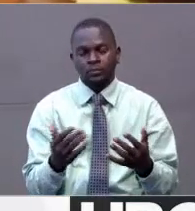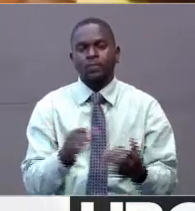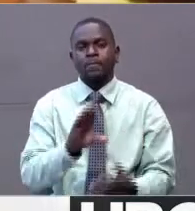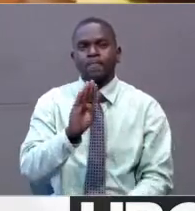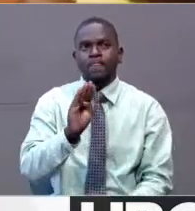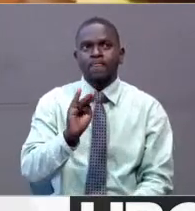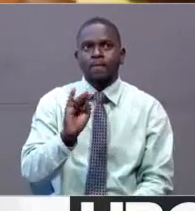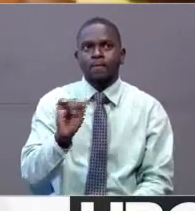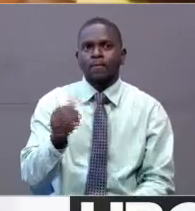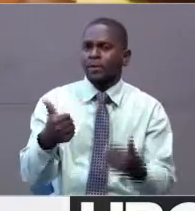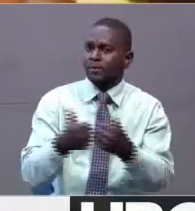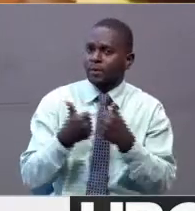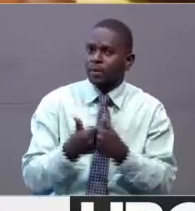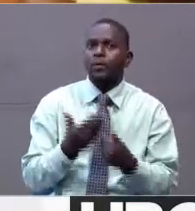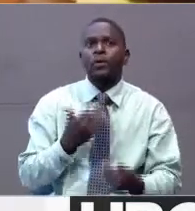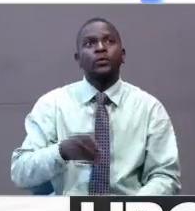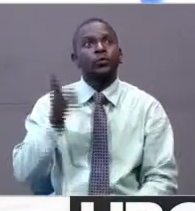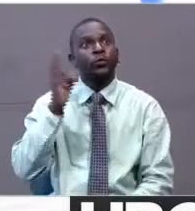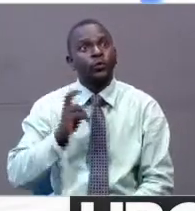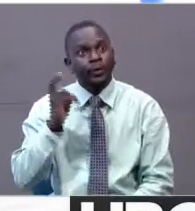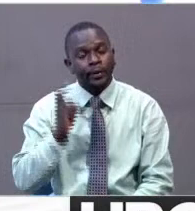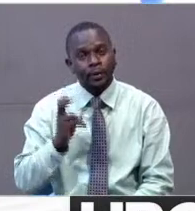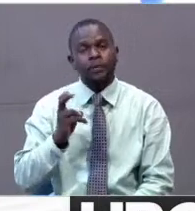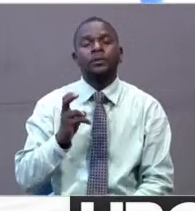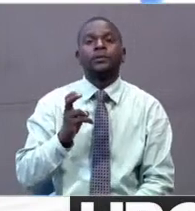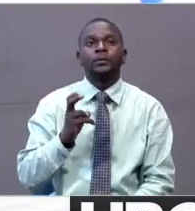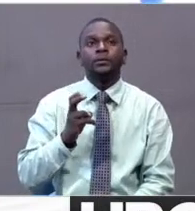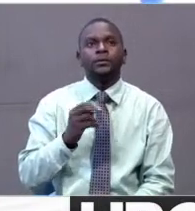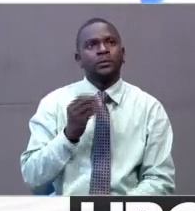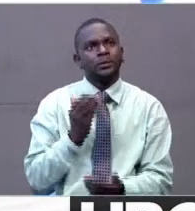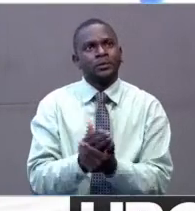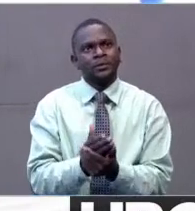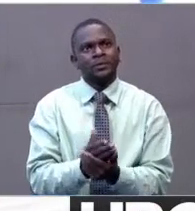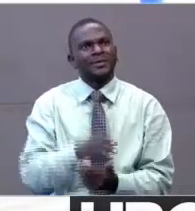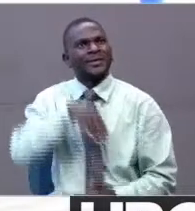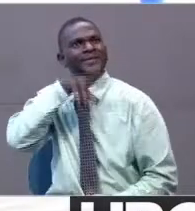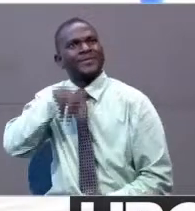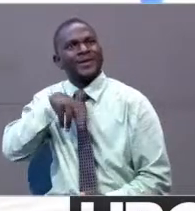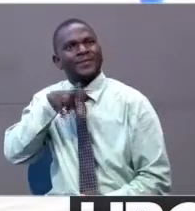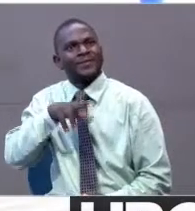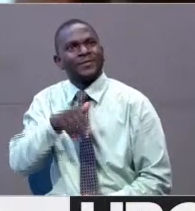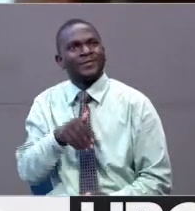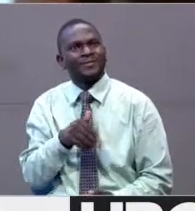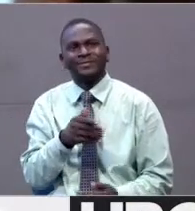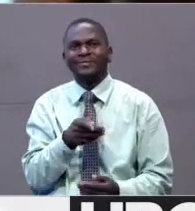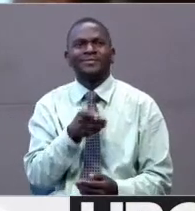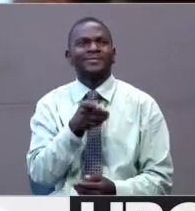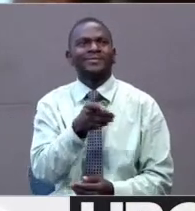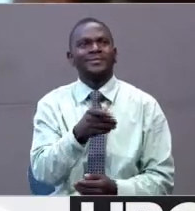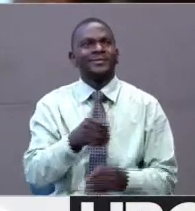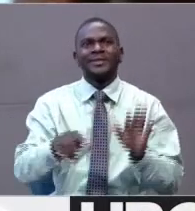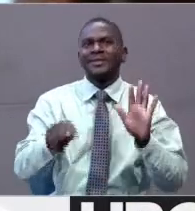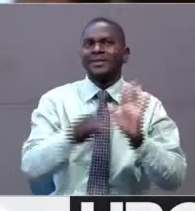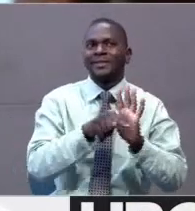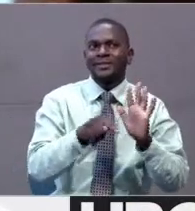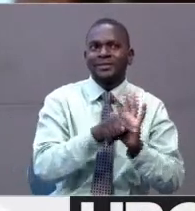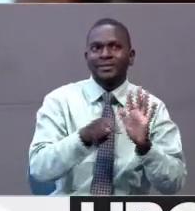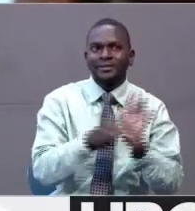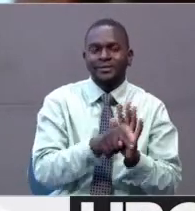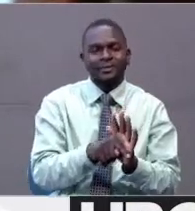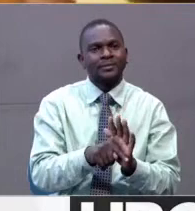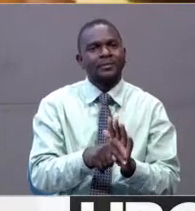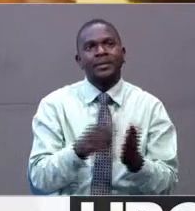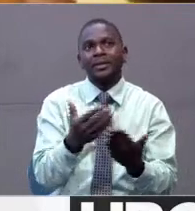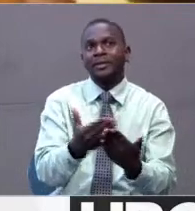bills. Tell me. I want to hear. Stop discouraging me with your infectious negative